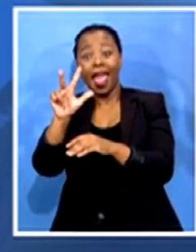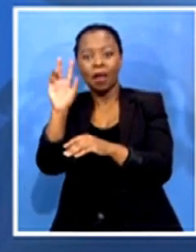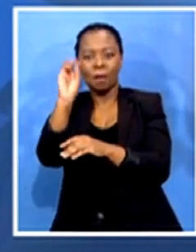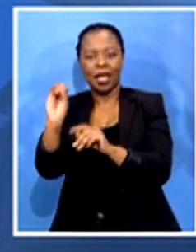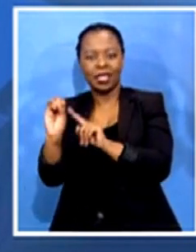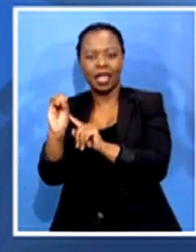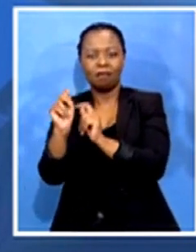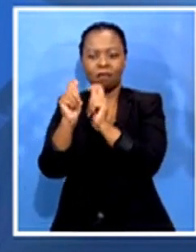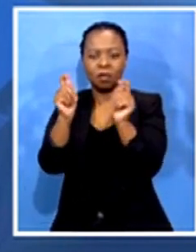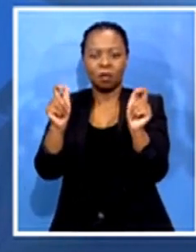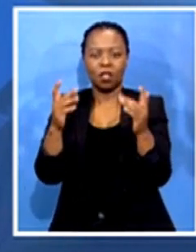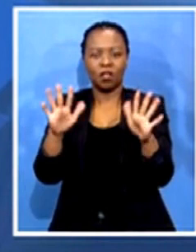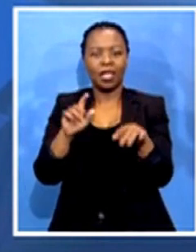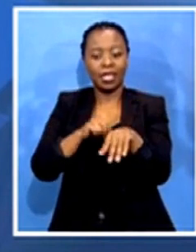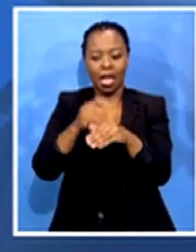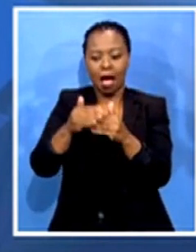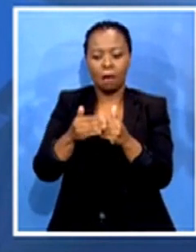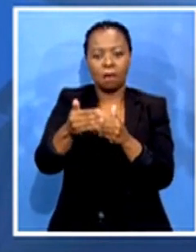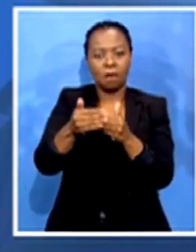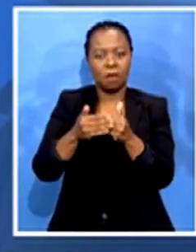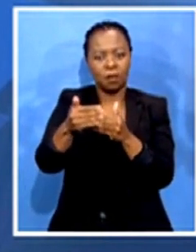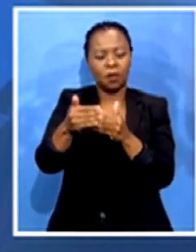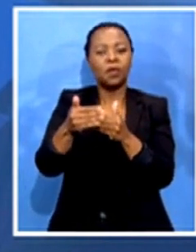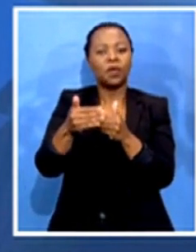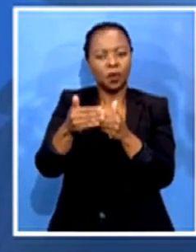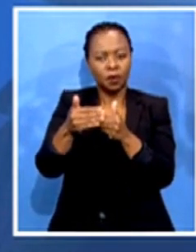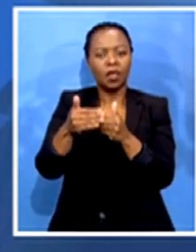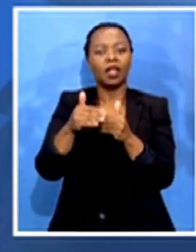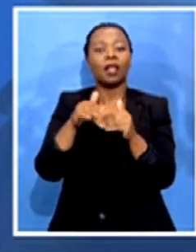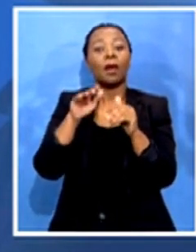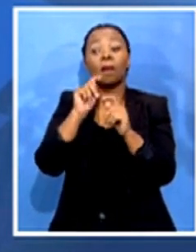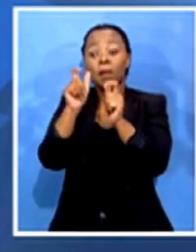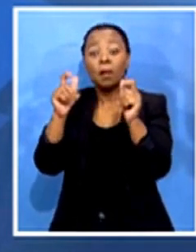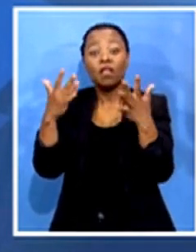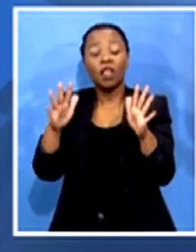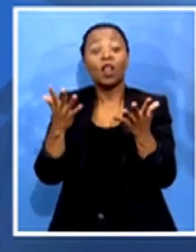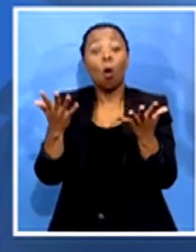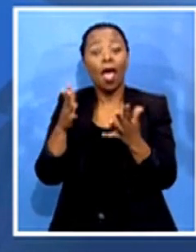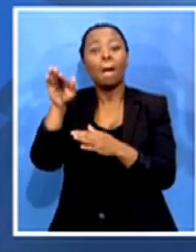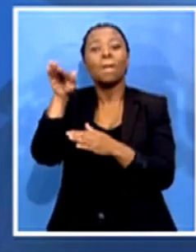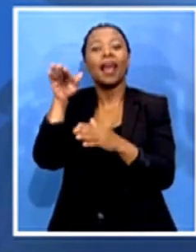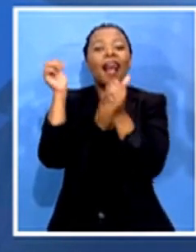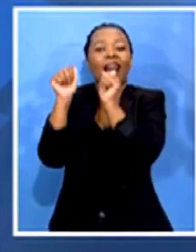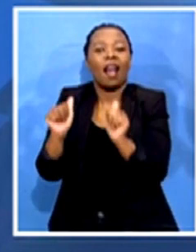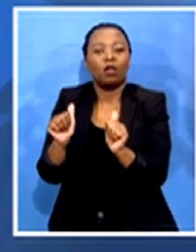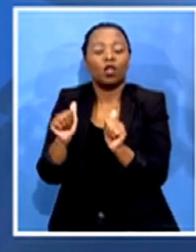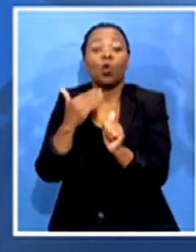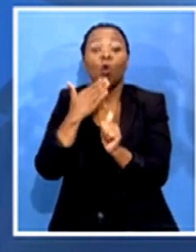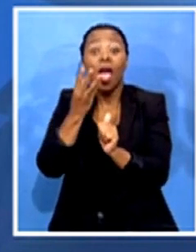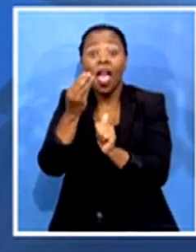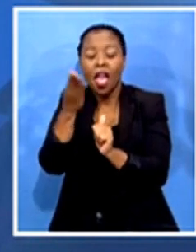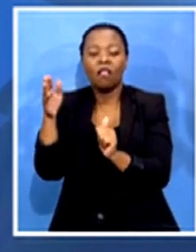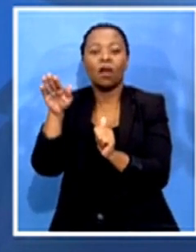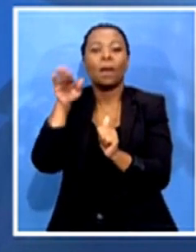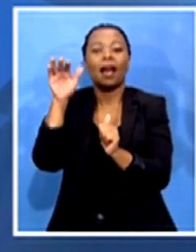and we paid people in the bank accounts, those that had bank accounts. The second learning is that it becomes very important for our people